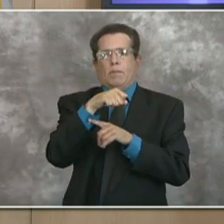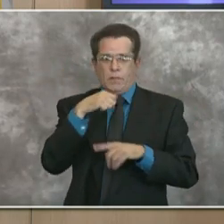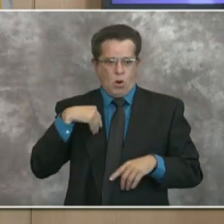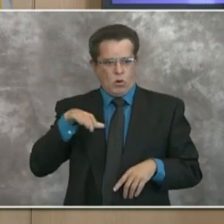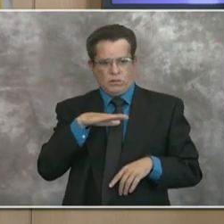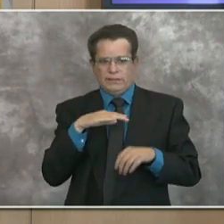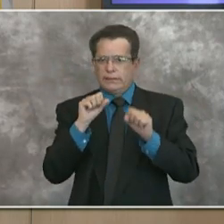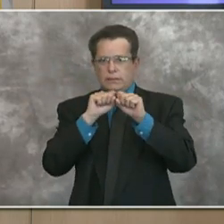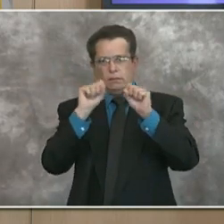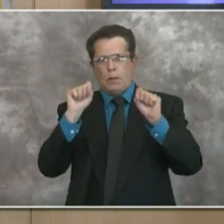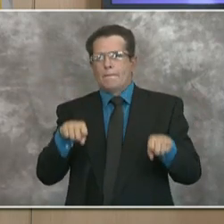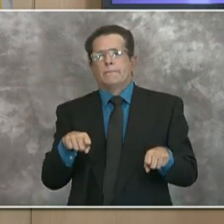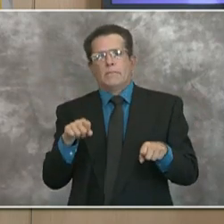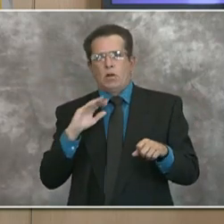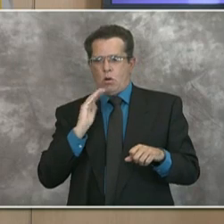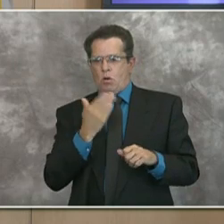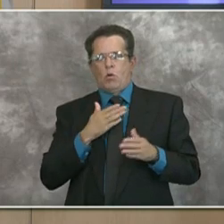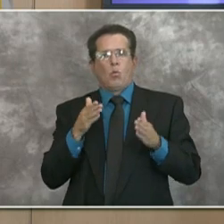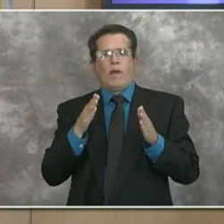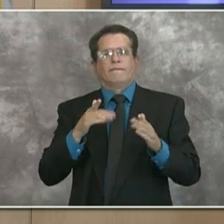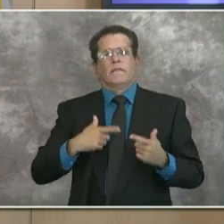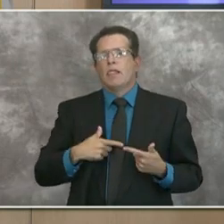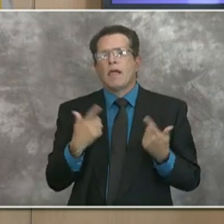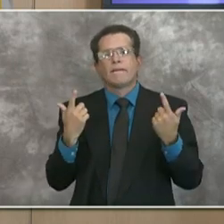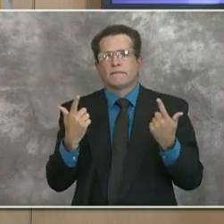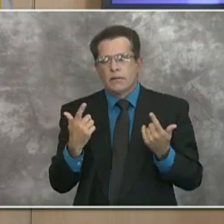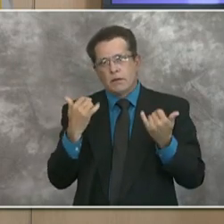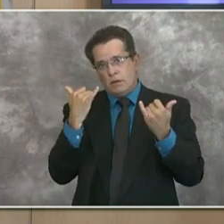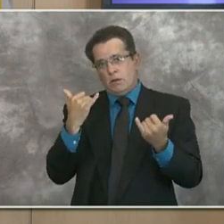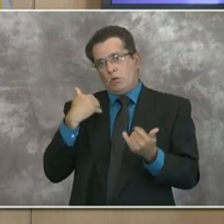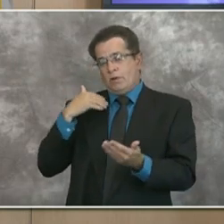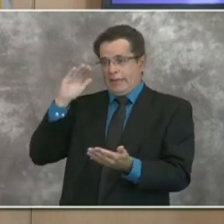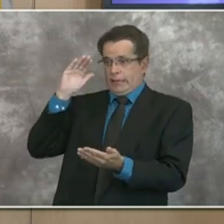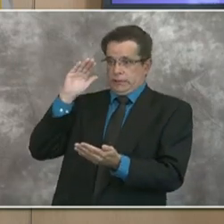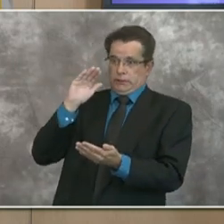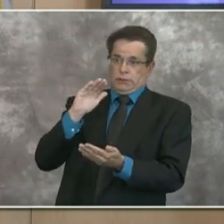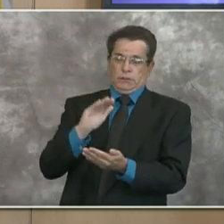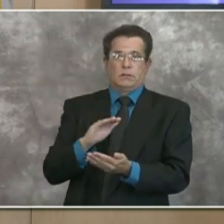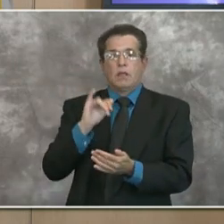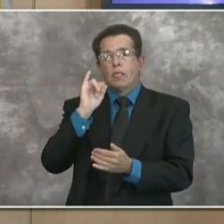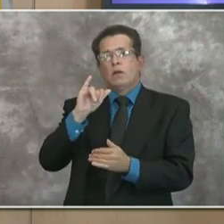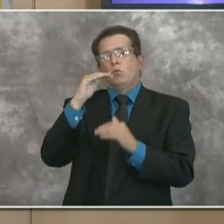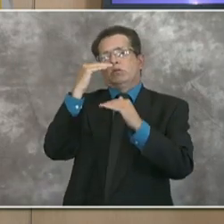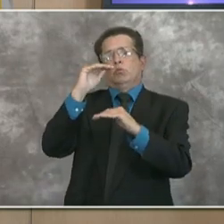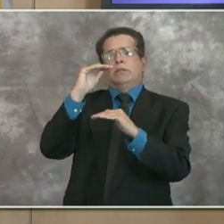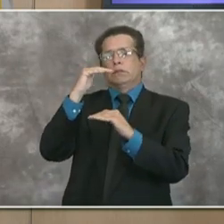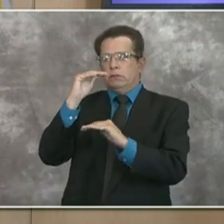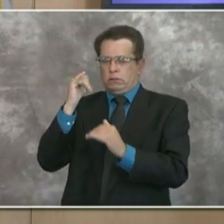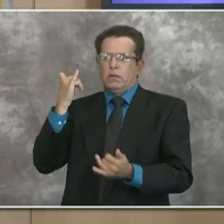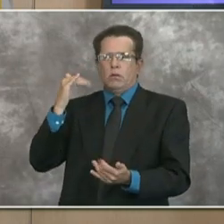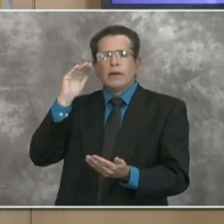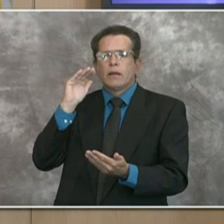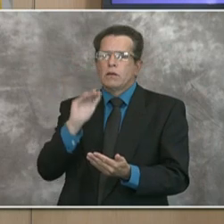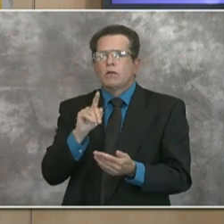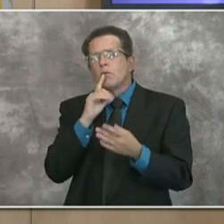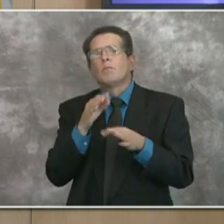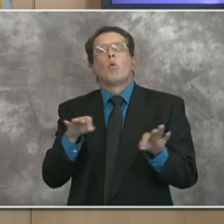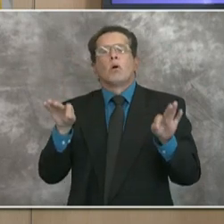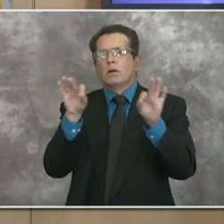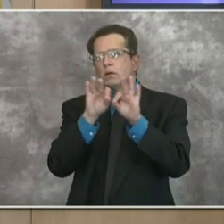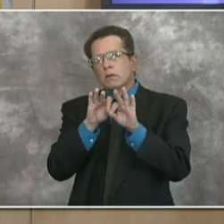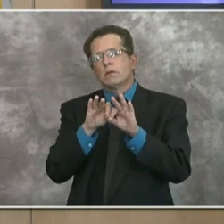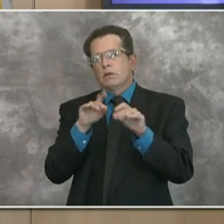and dramatically impact our way of life. And so as we ease some of these restrictions, it is vitally important that we continue